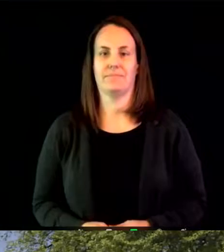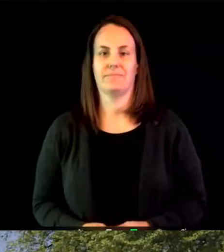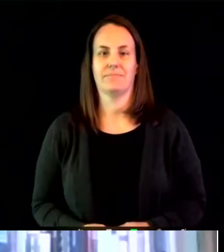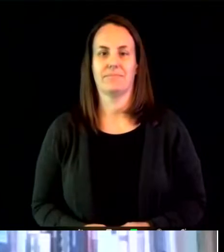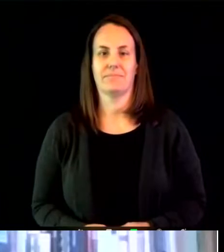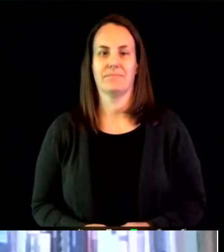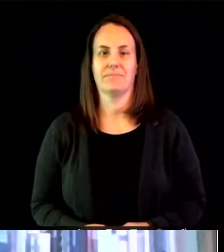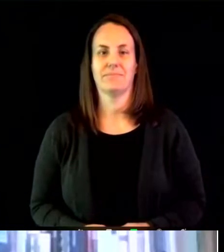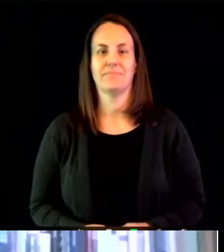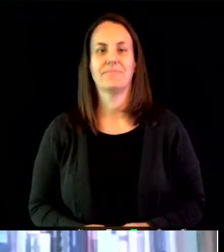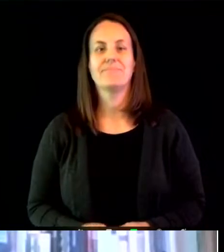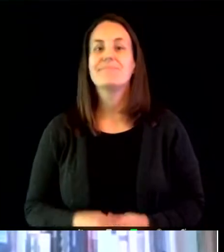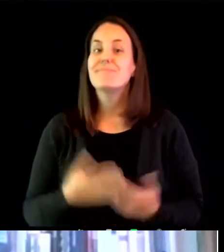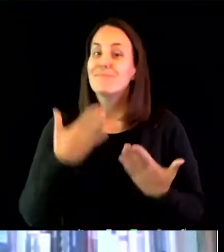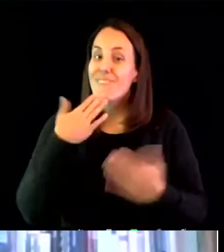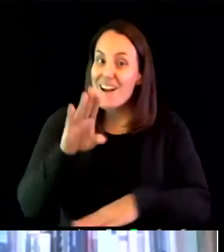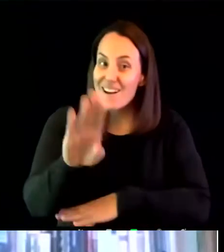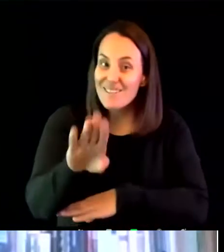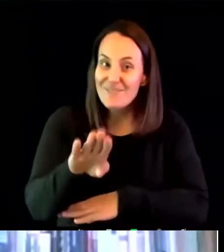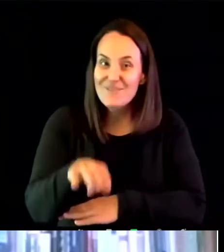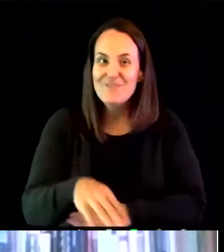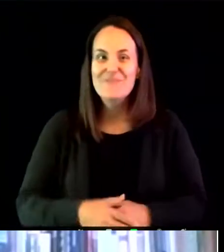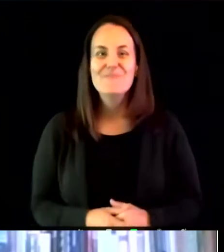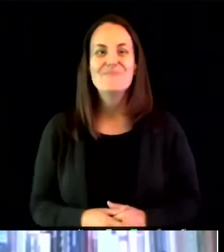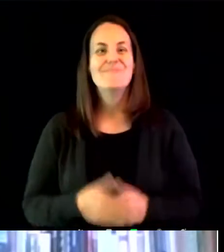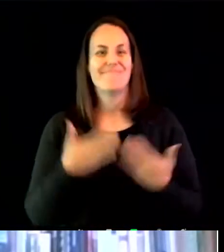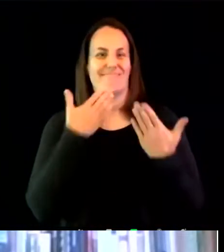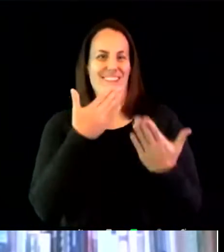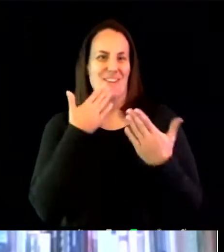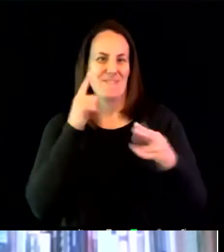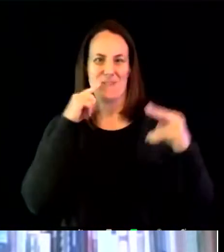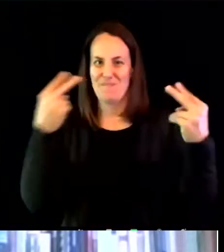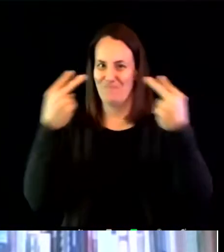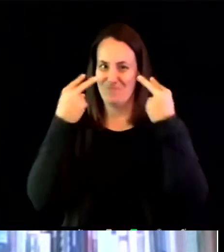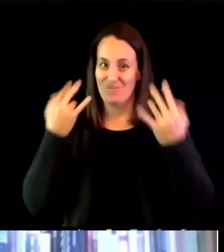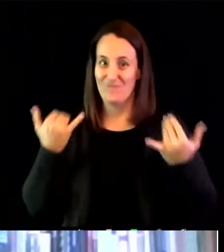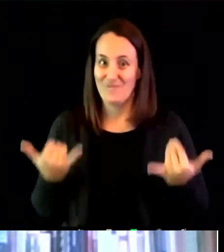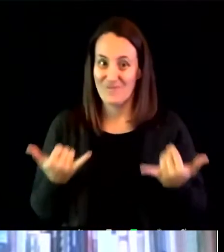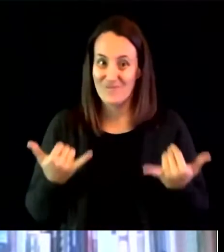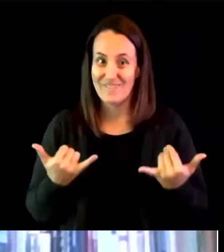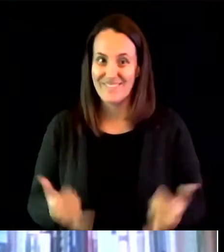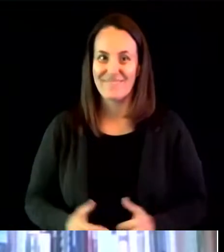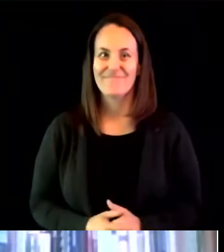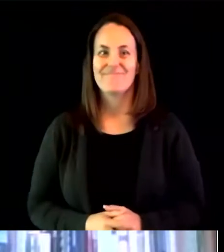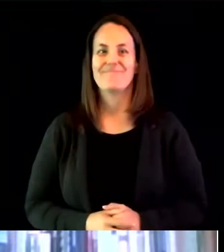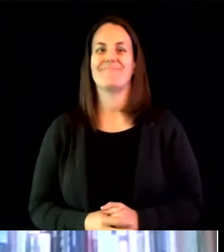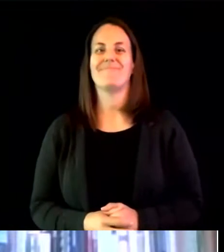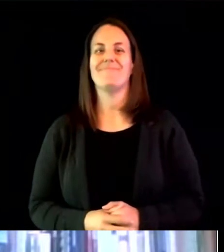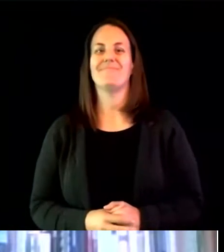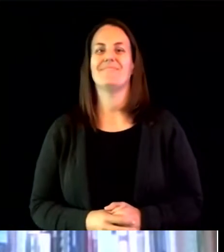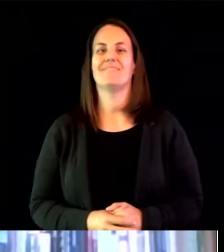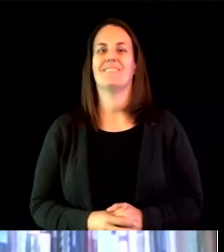Well, good afternoon, and thank you for joining us. There are now